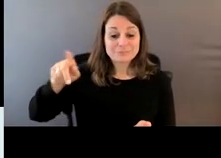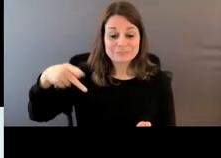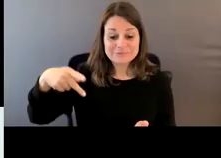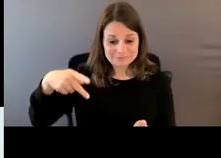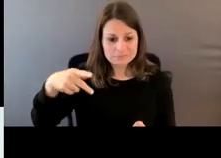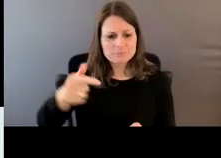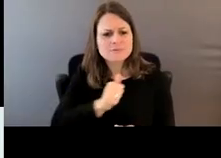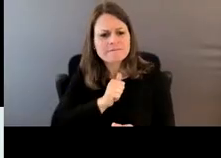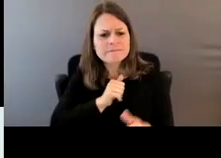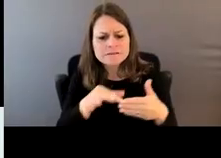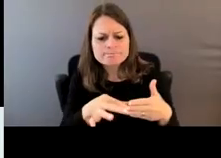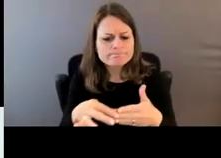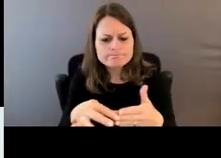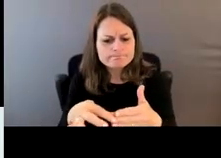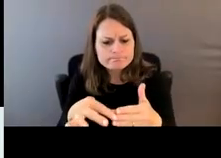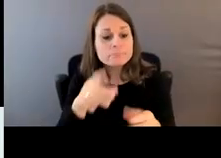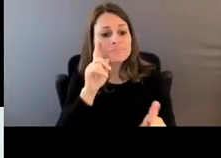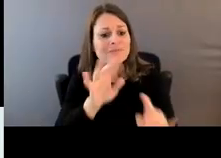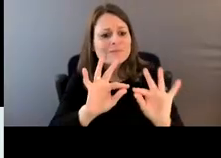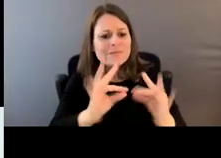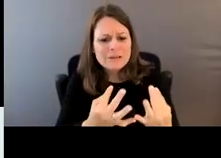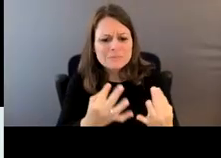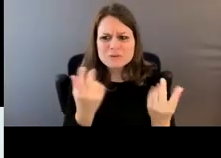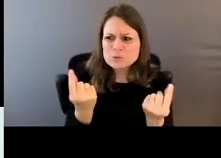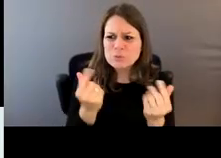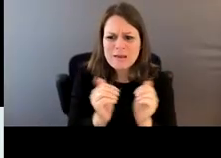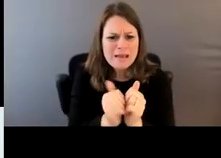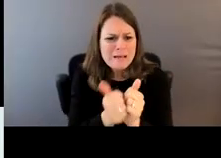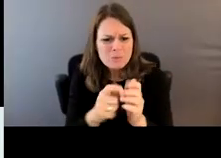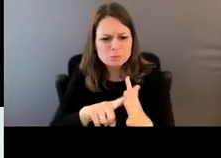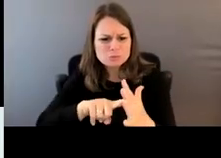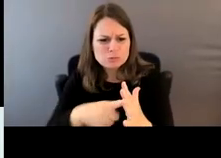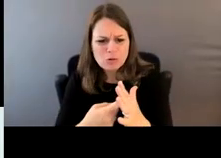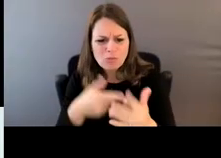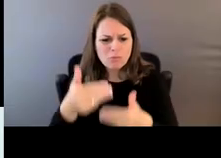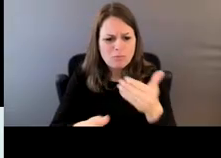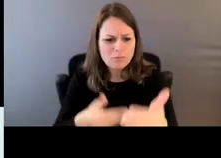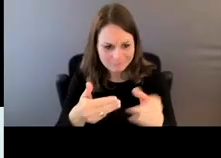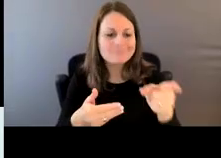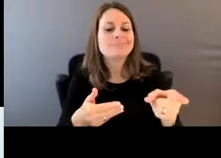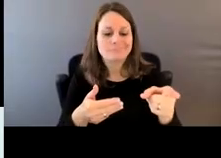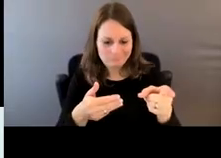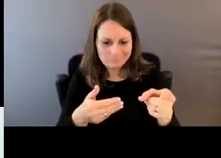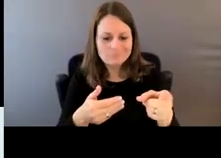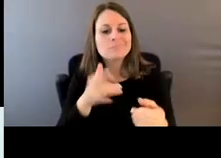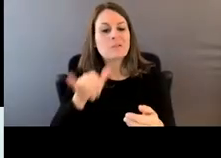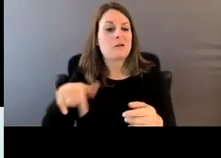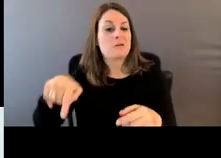of self-direction, as well as support you through training and